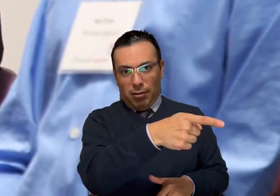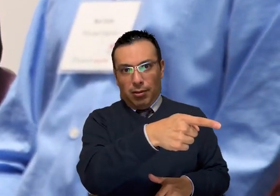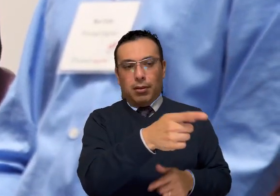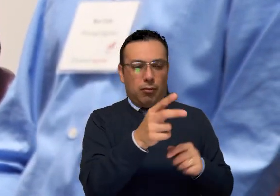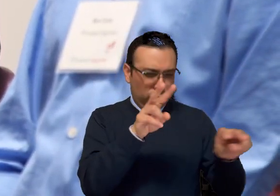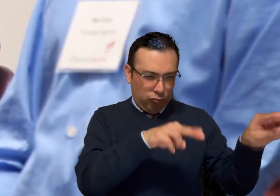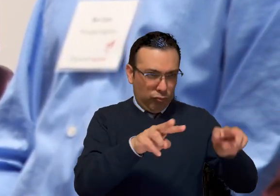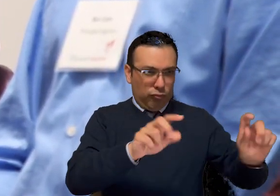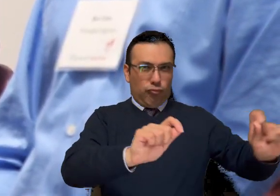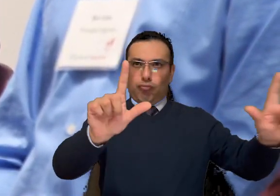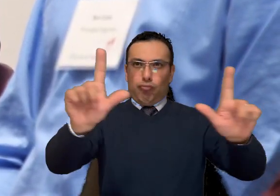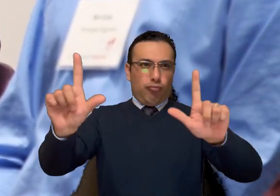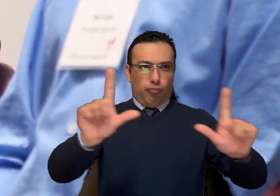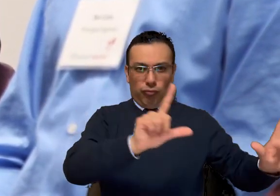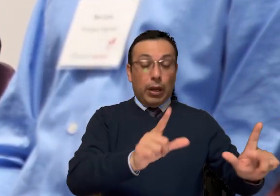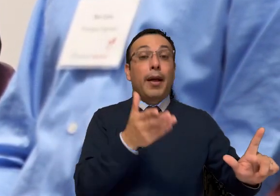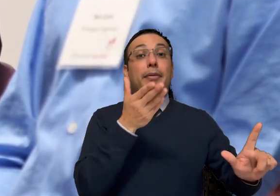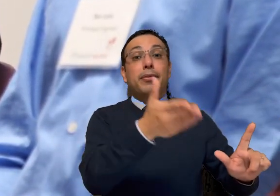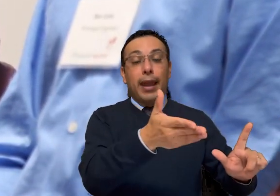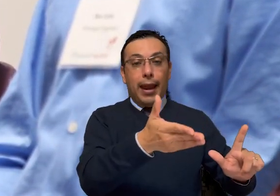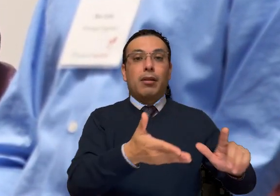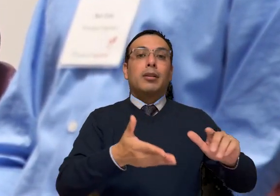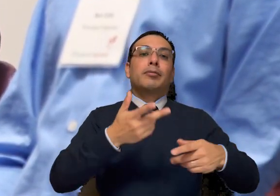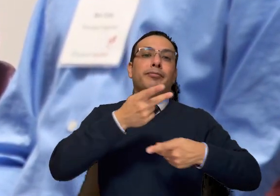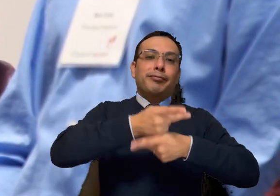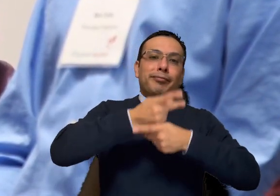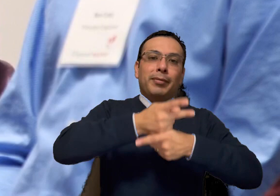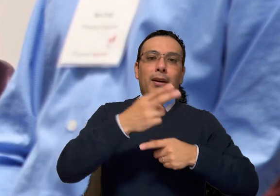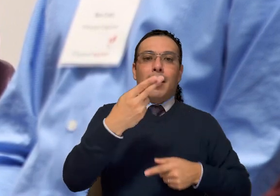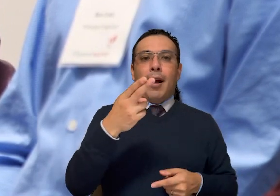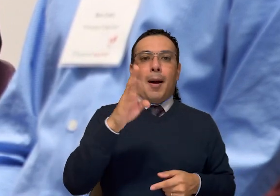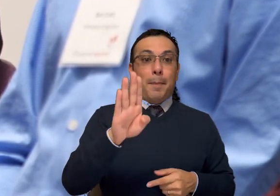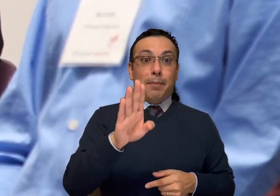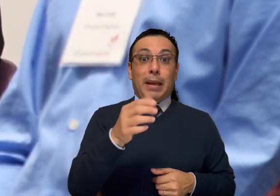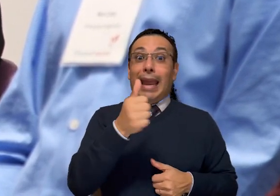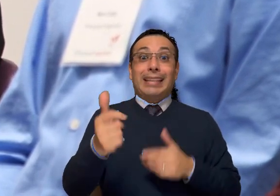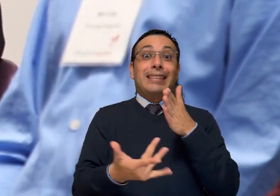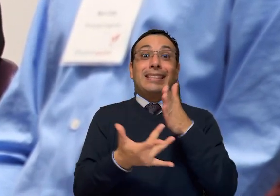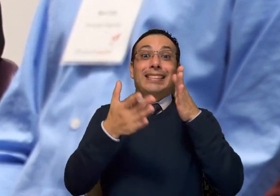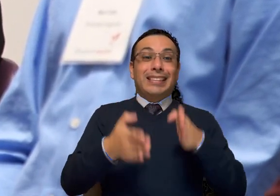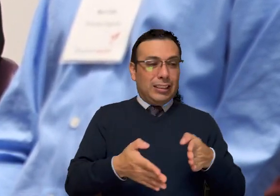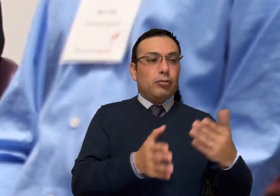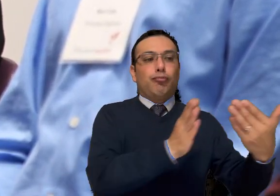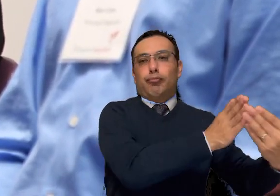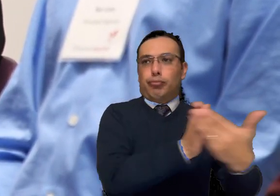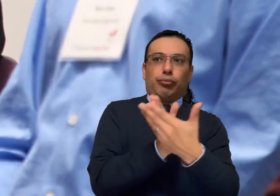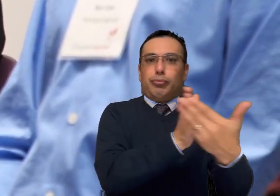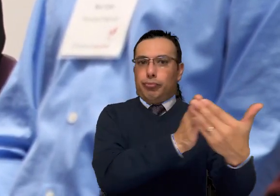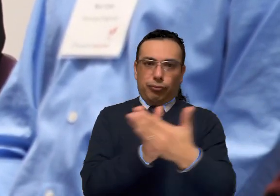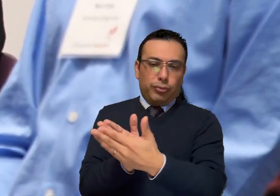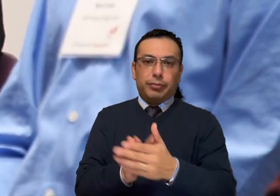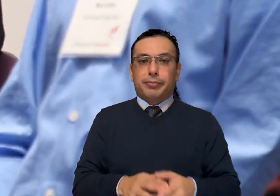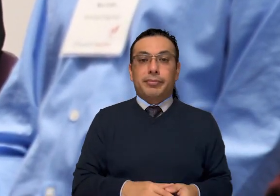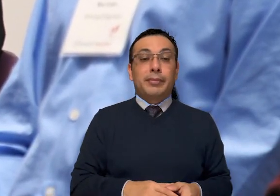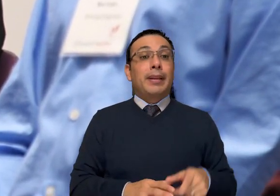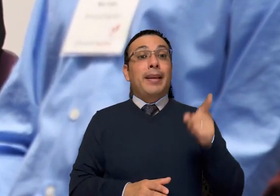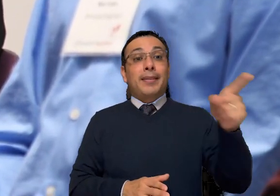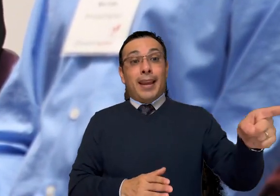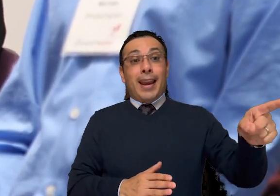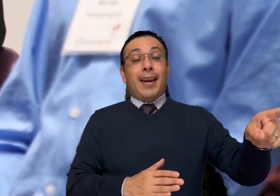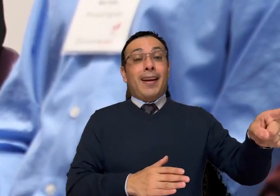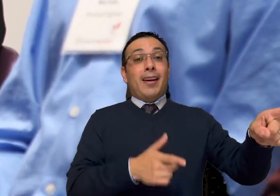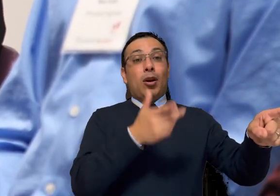offshore. And we will also have all of the assets onshore that we've been talking through already tonight with the substations. So all of that will